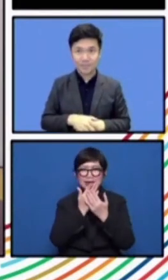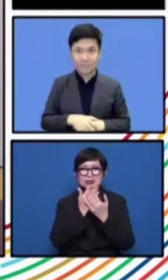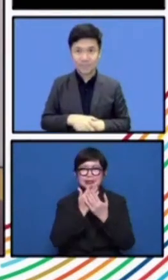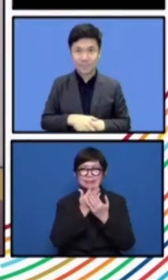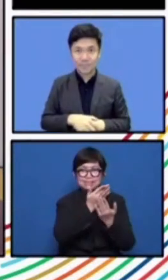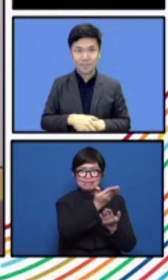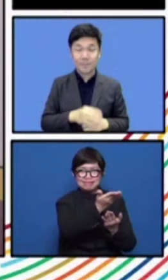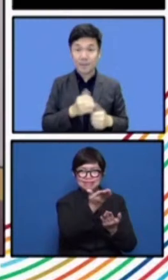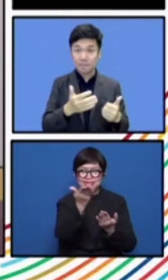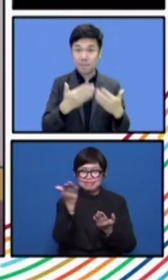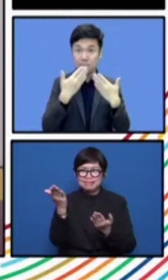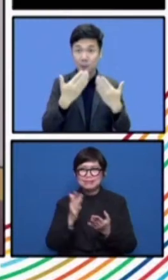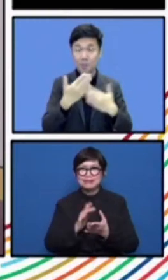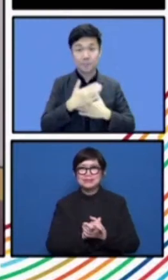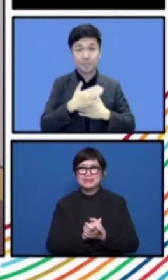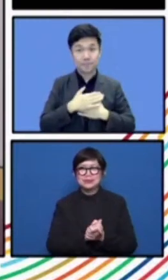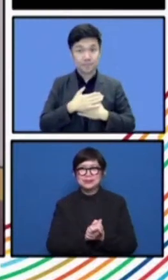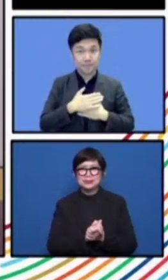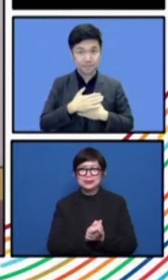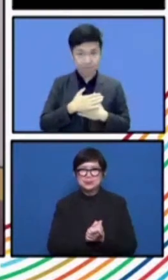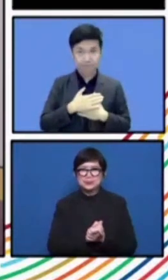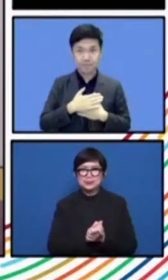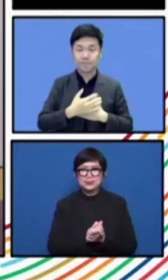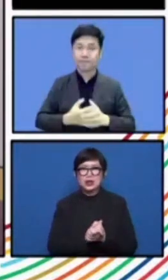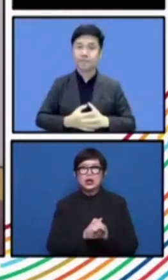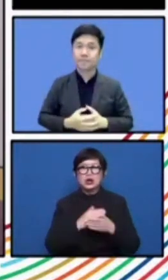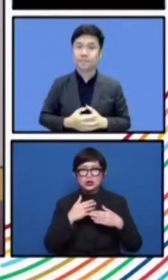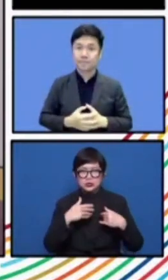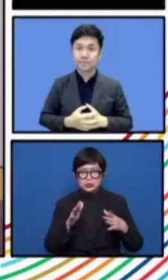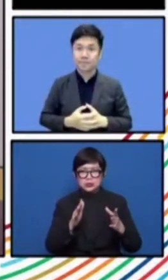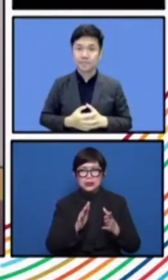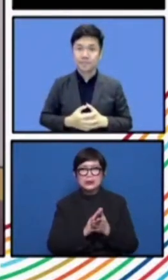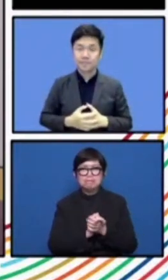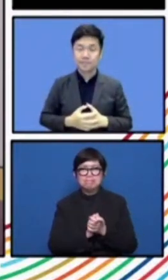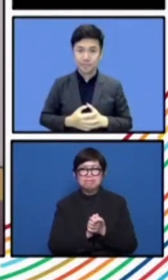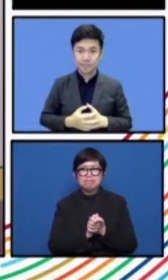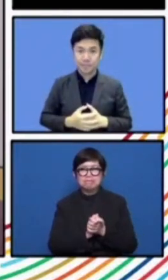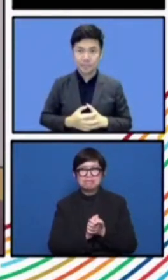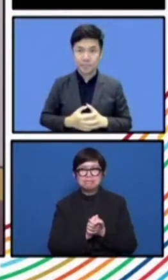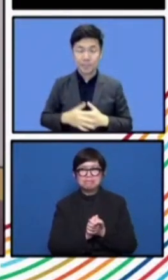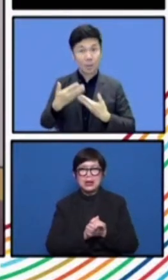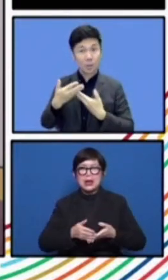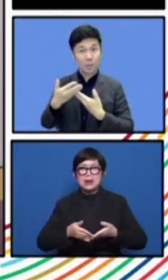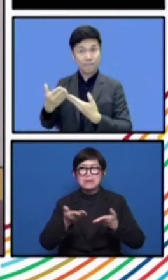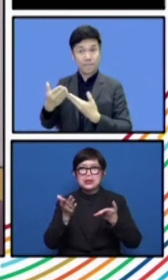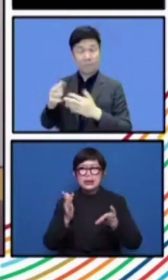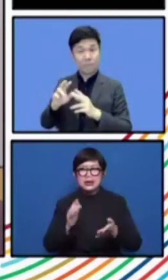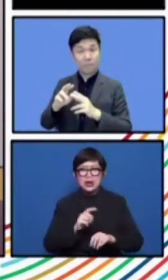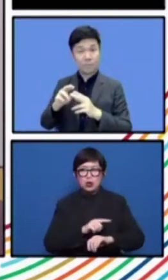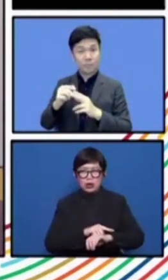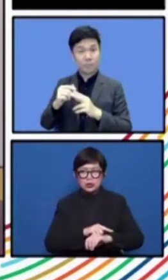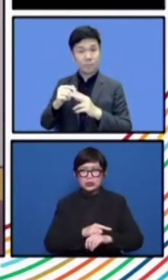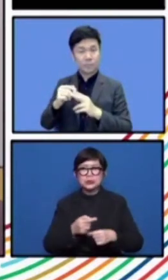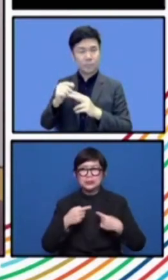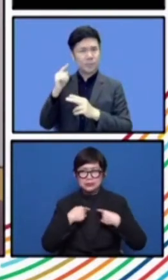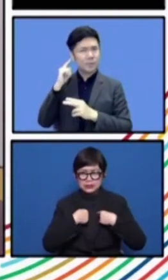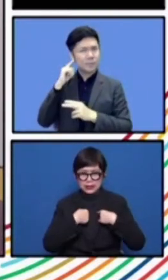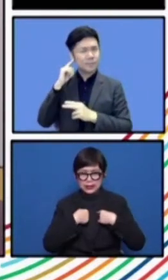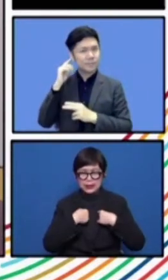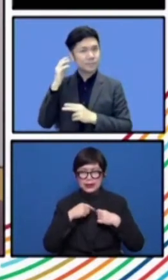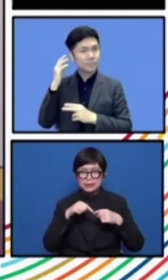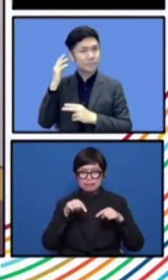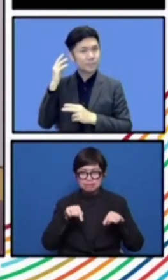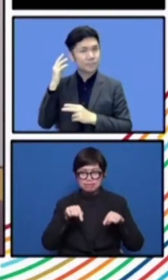thank you for allowing us the most of our Universal acts and credit private partnership and engagement